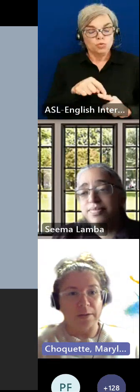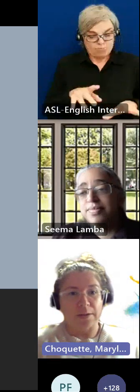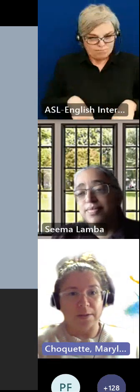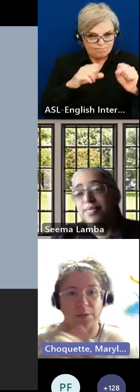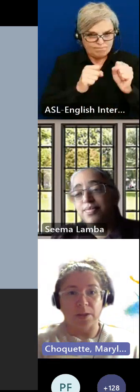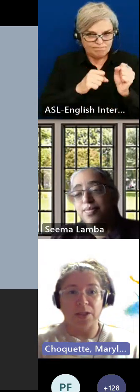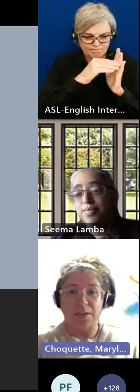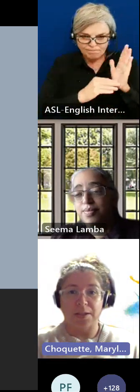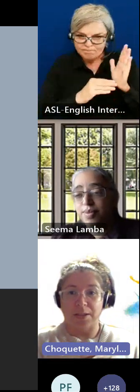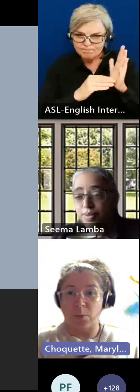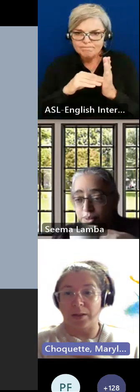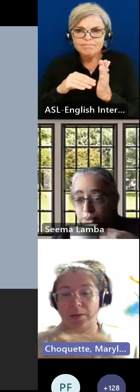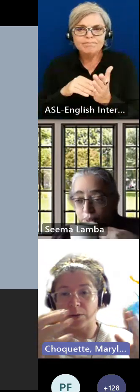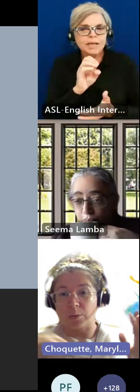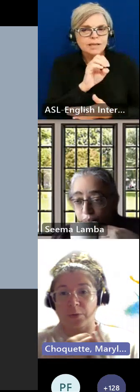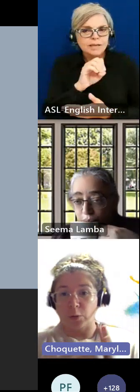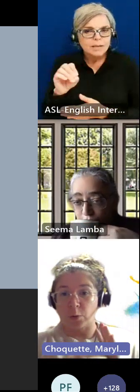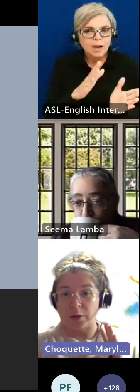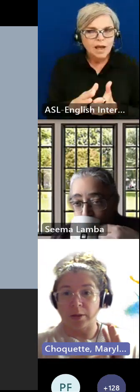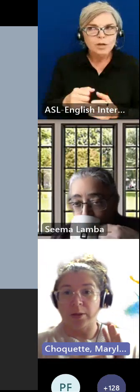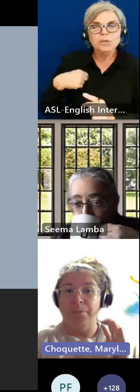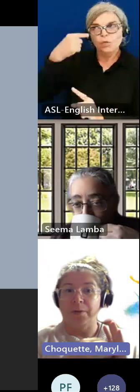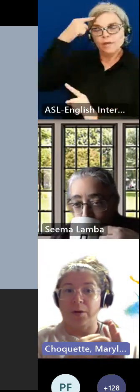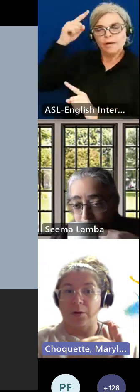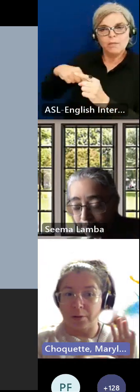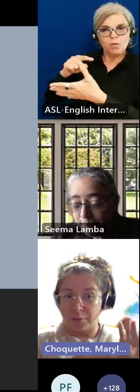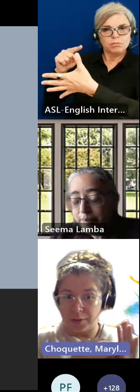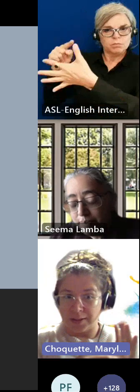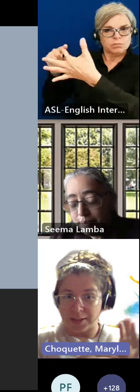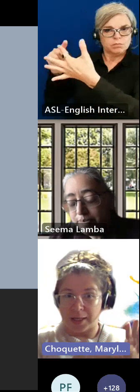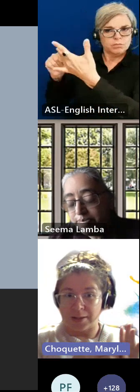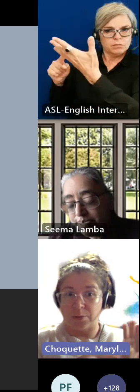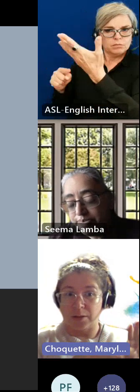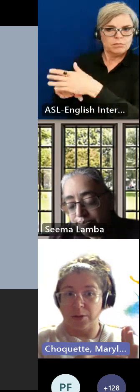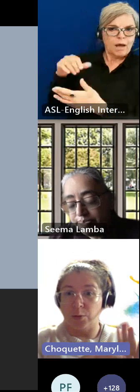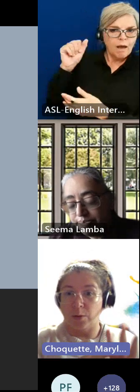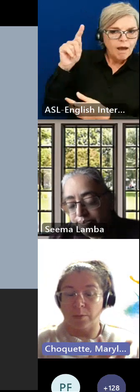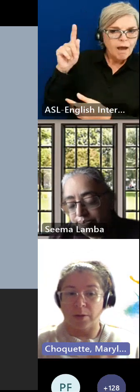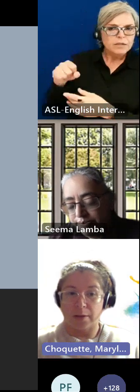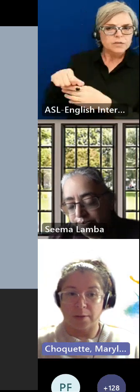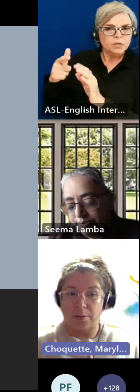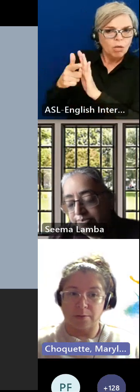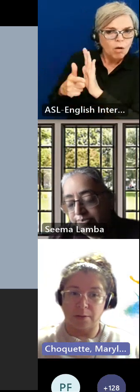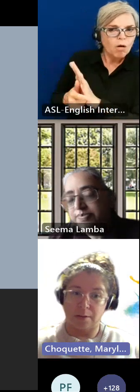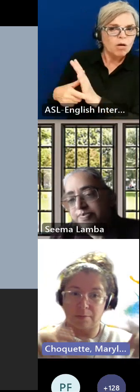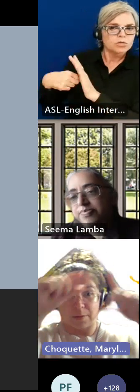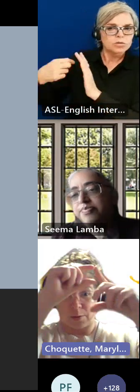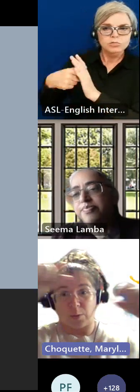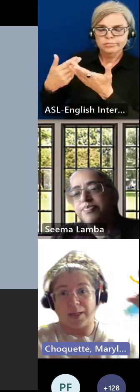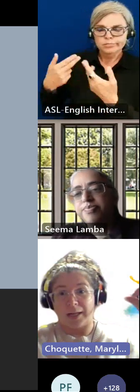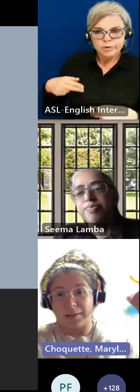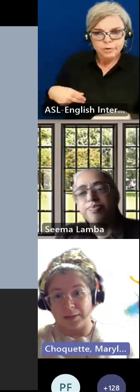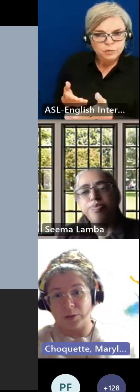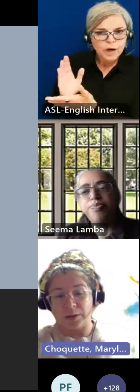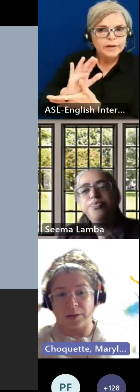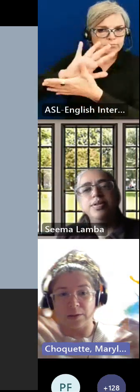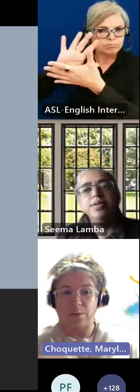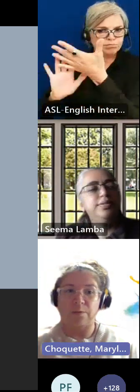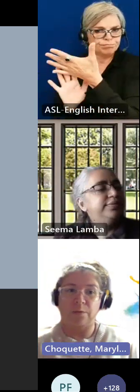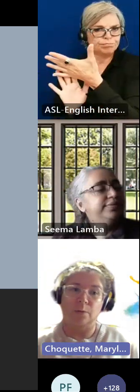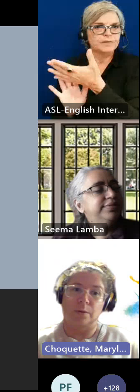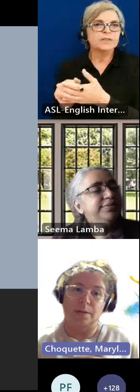look at all these considerations, and within the scope of your work, all of these acts really do apply. So there's one act and